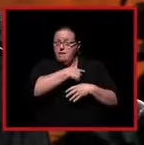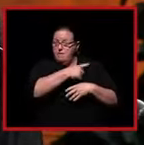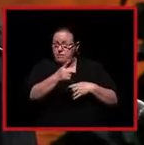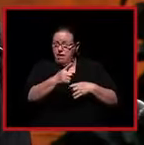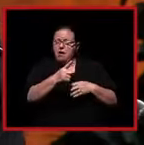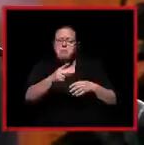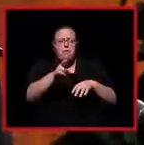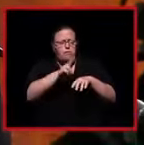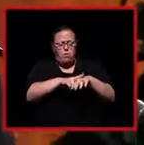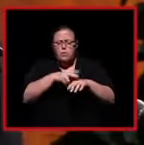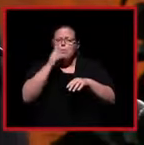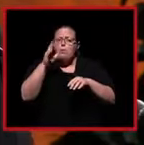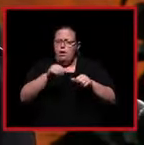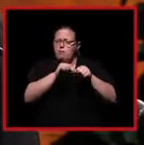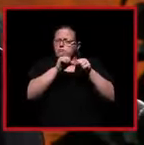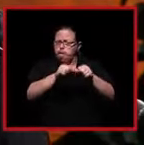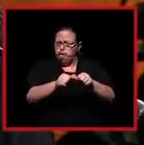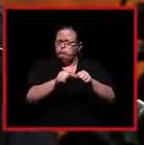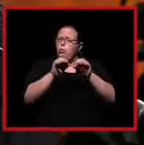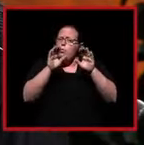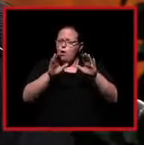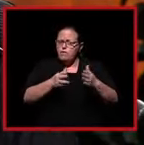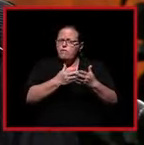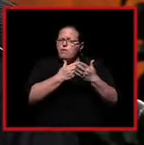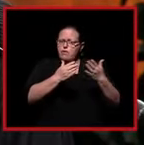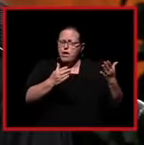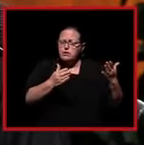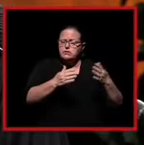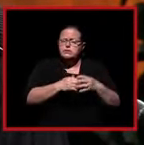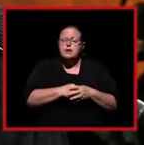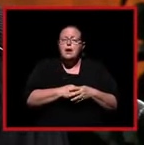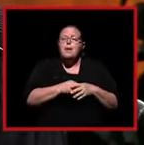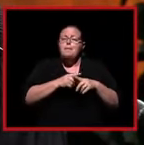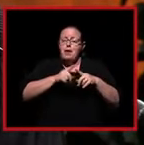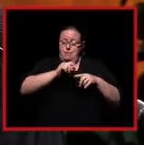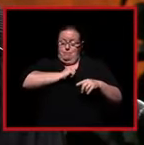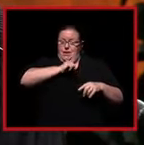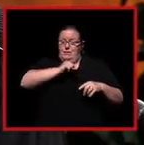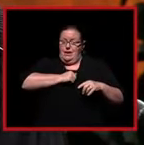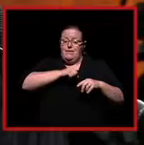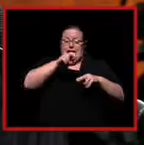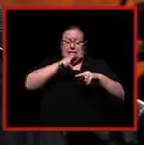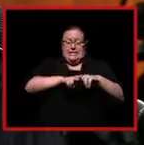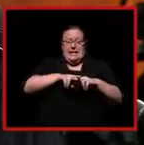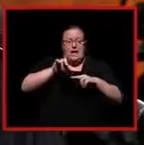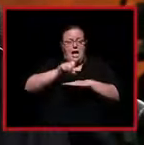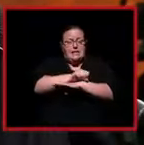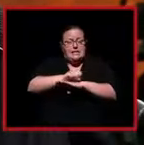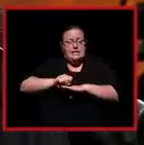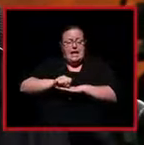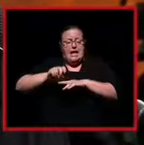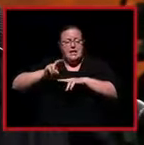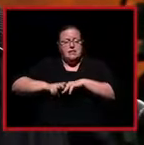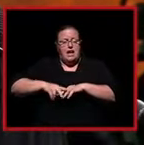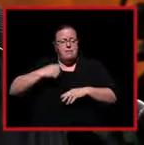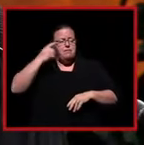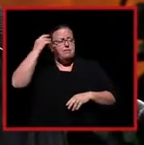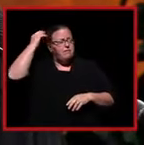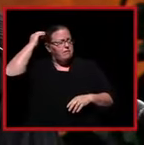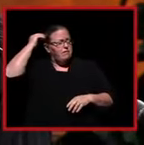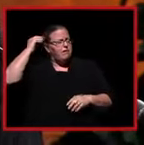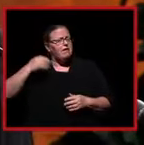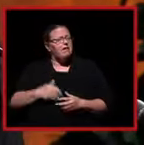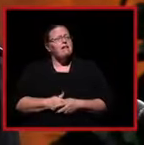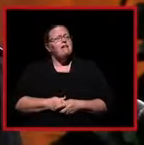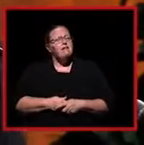will do wonderful things. But sitting on that commencement stage, this is what I thought.